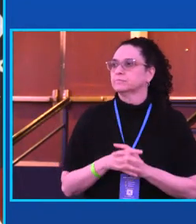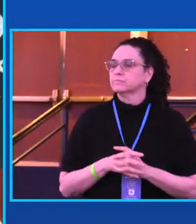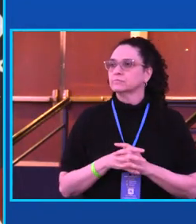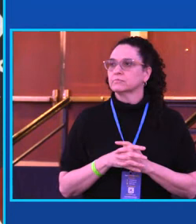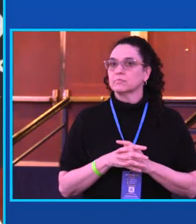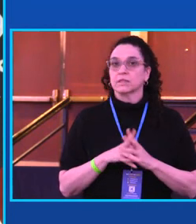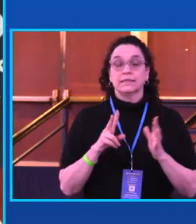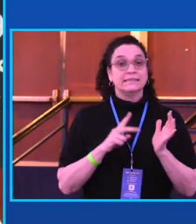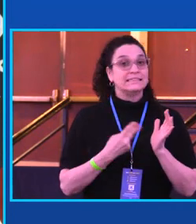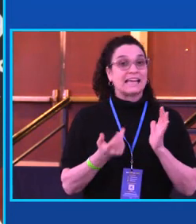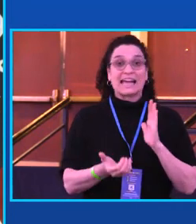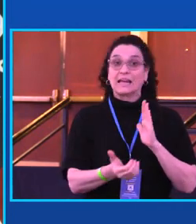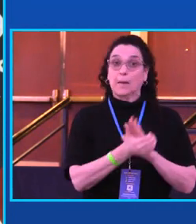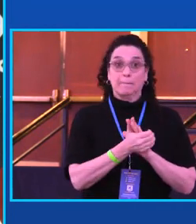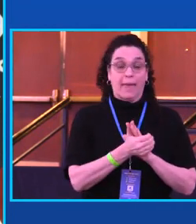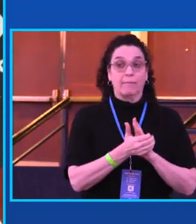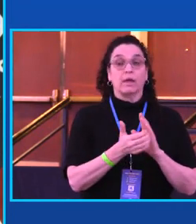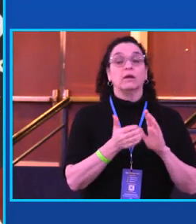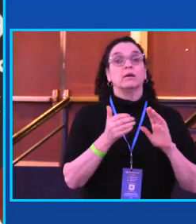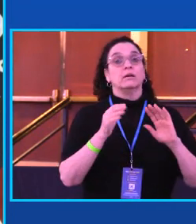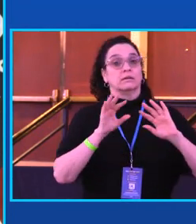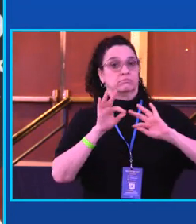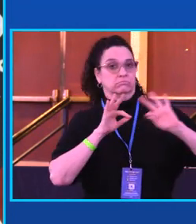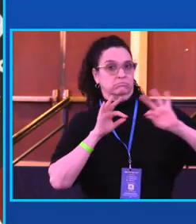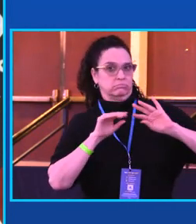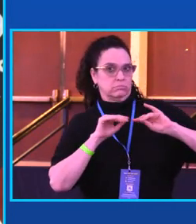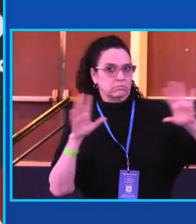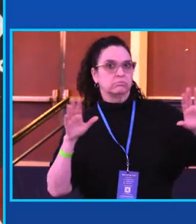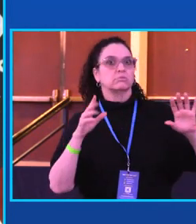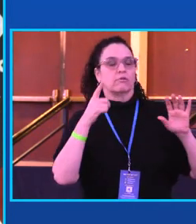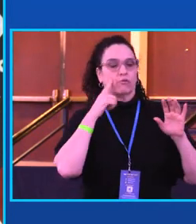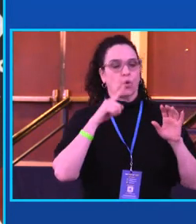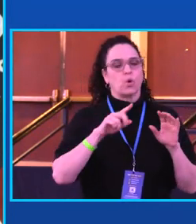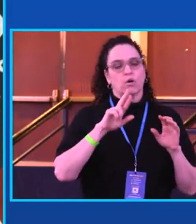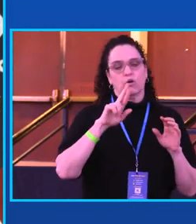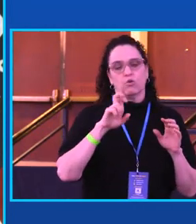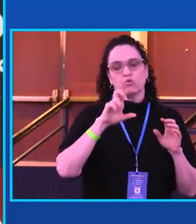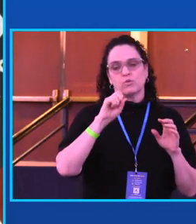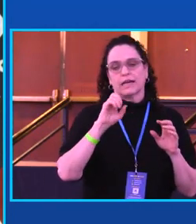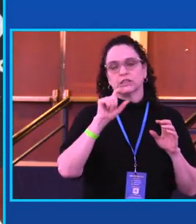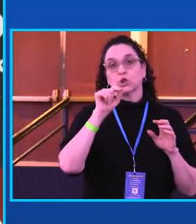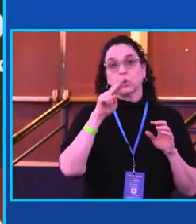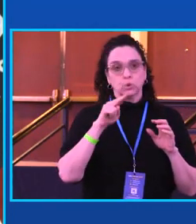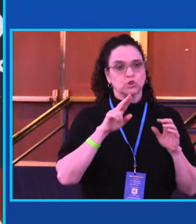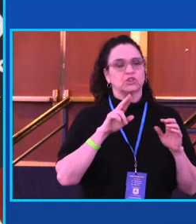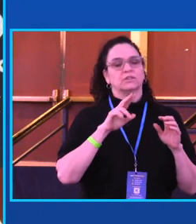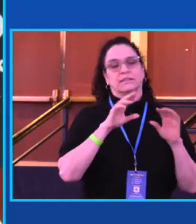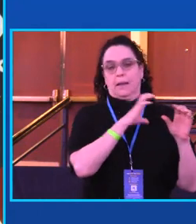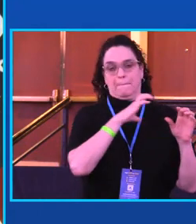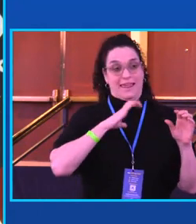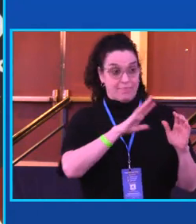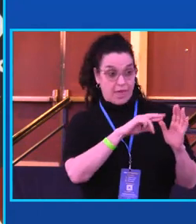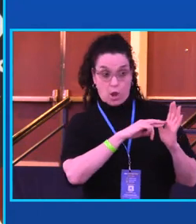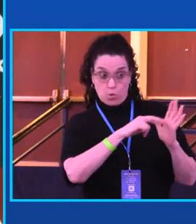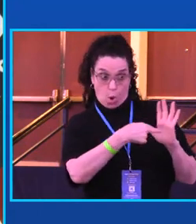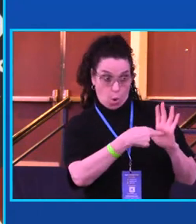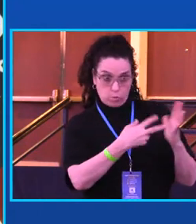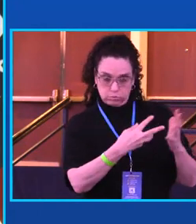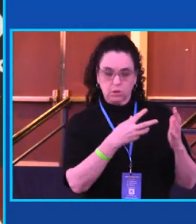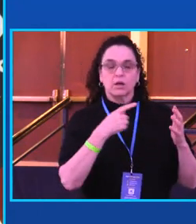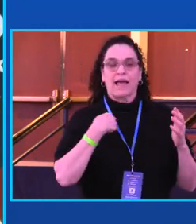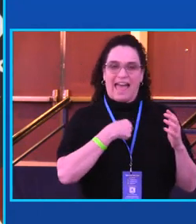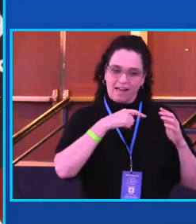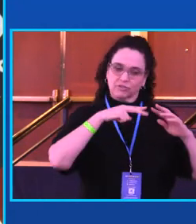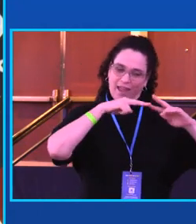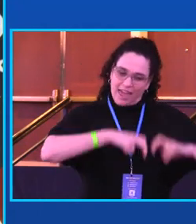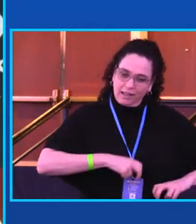The second amendment clarifies the role of the Resolutions Committee and its responsibility to review all resolutions